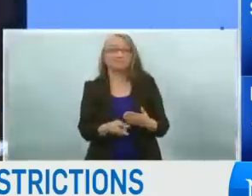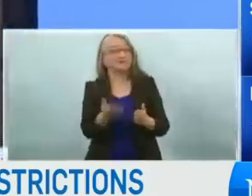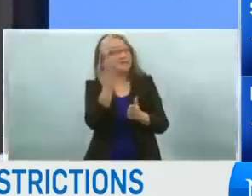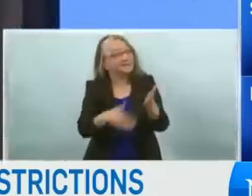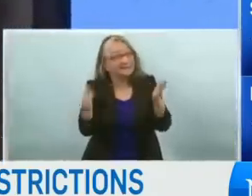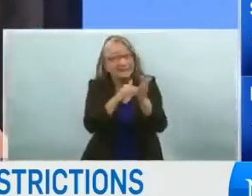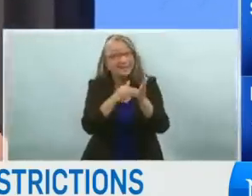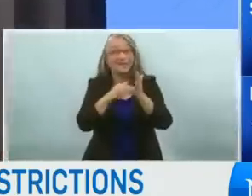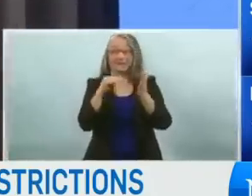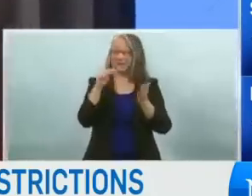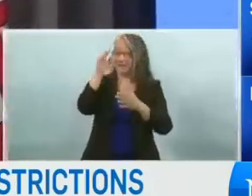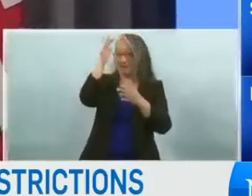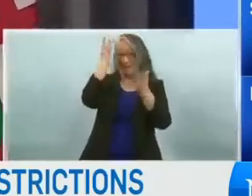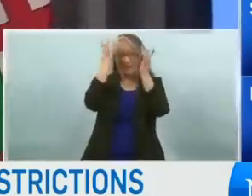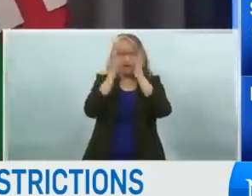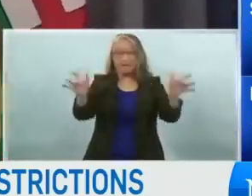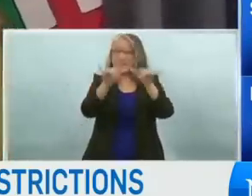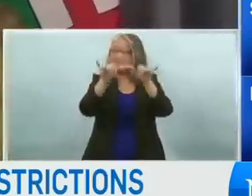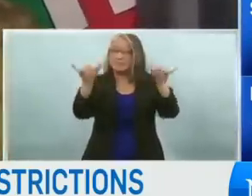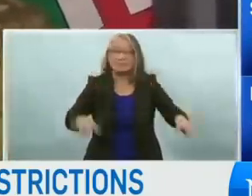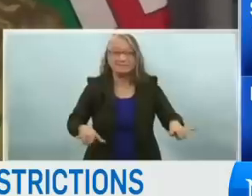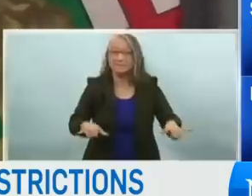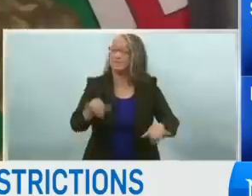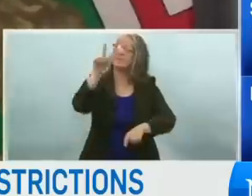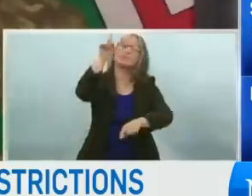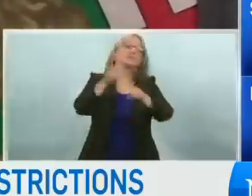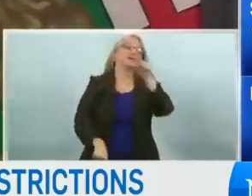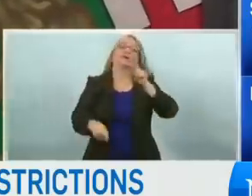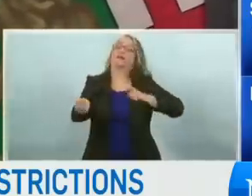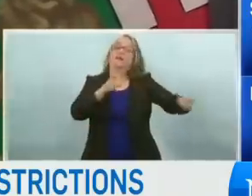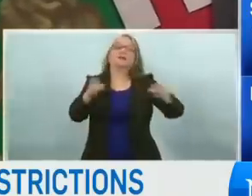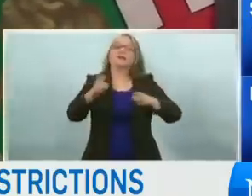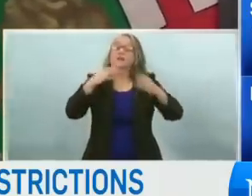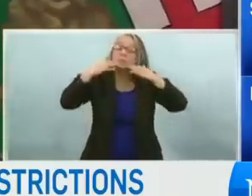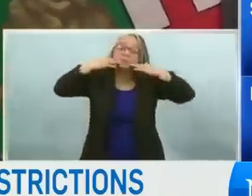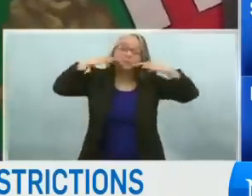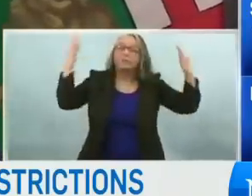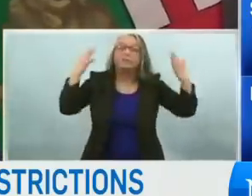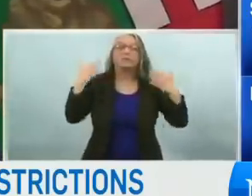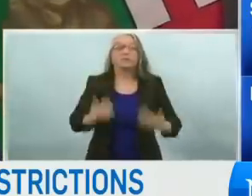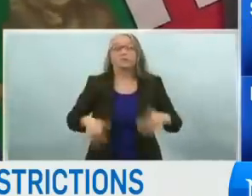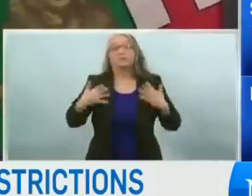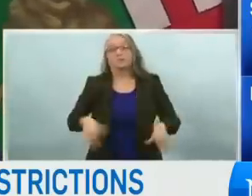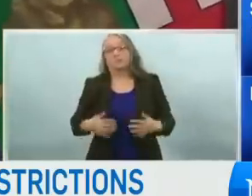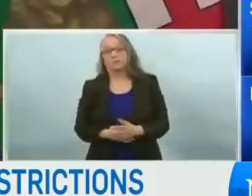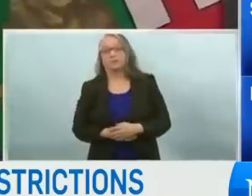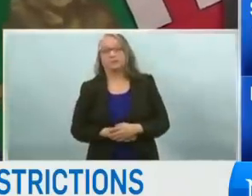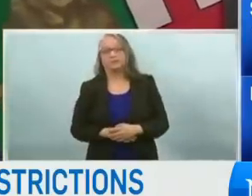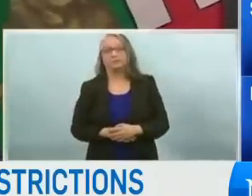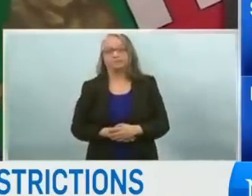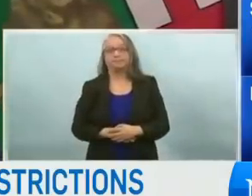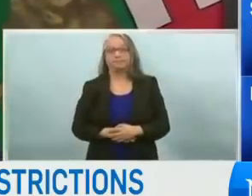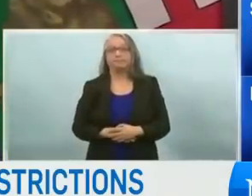we follow. We run those numbers essentially every week to